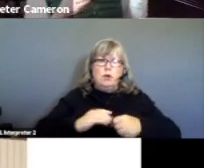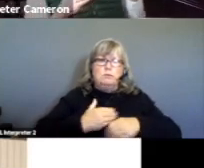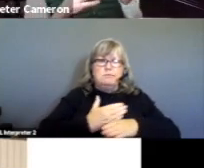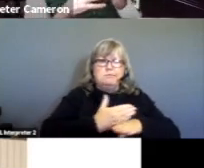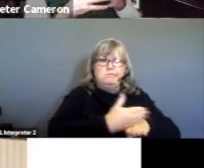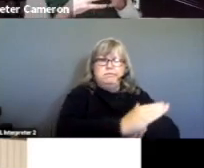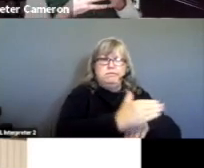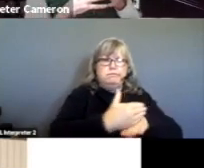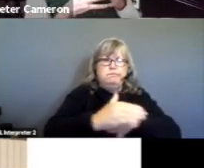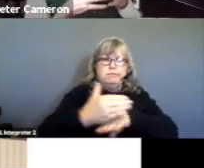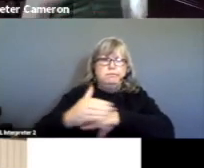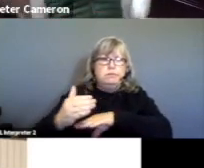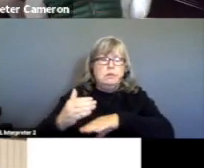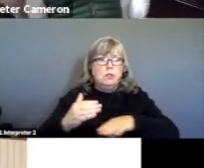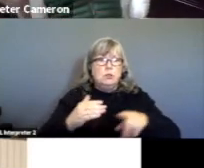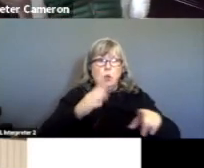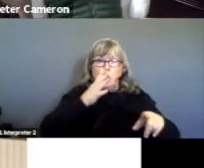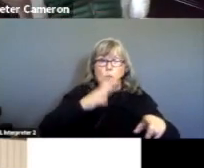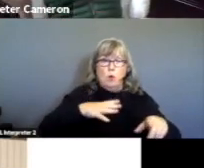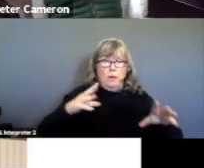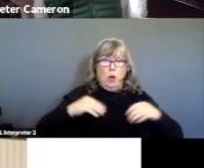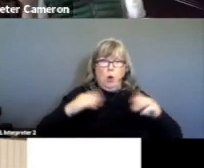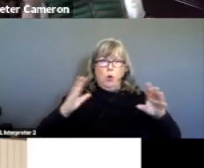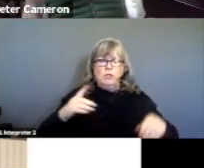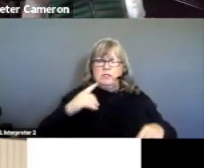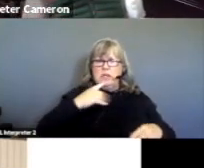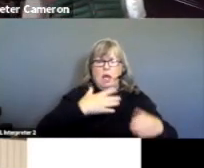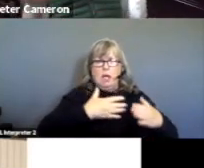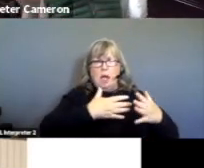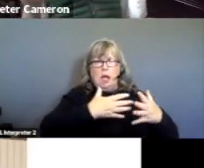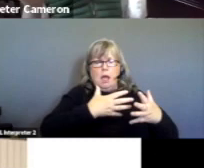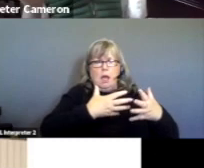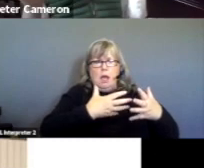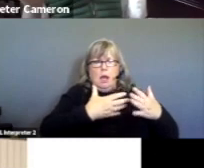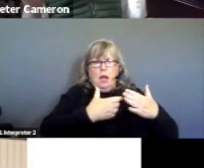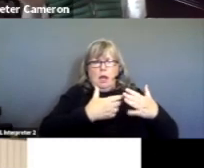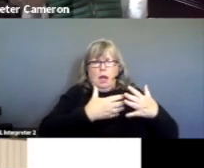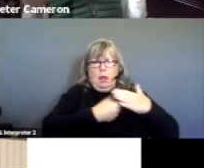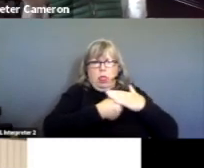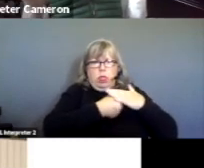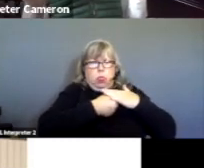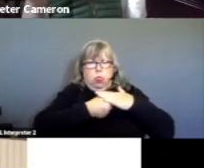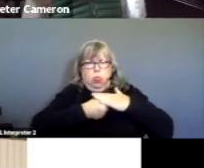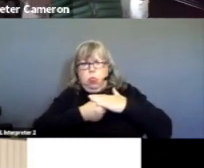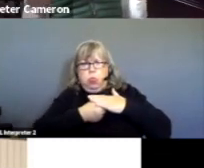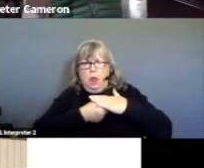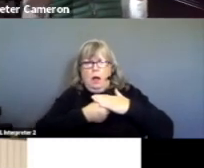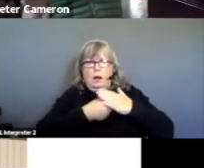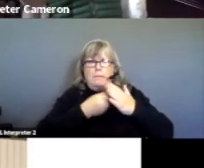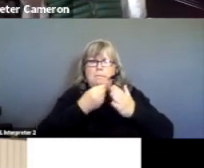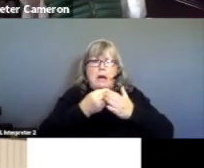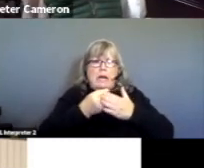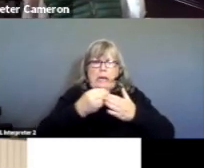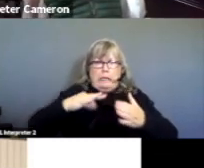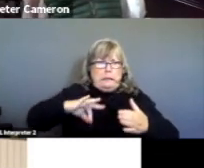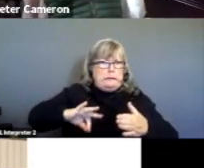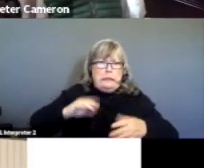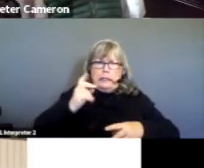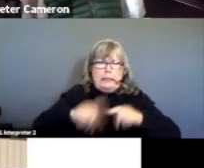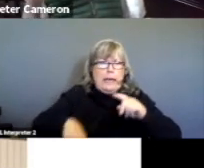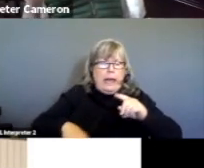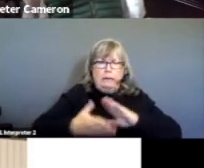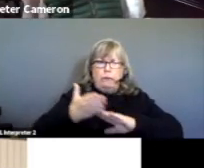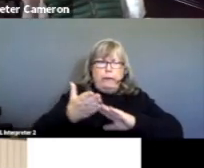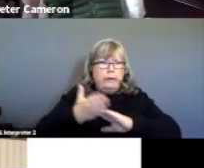who was the owner basically said, I can't do this anymore. It's not making money.